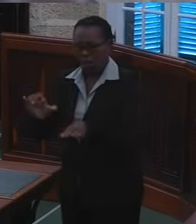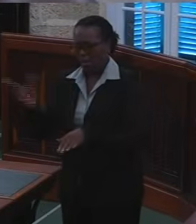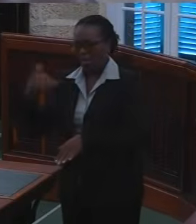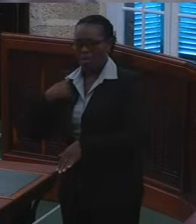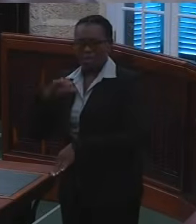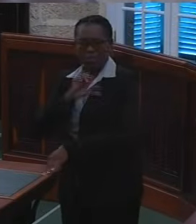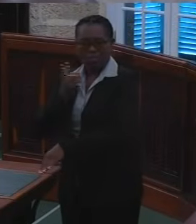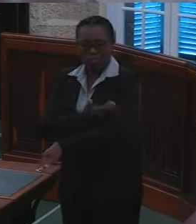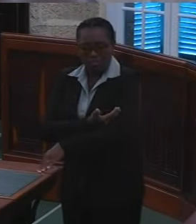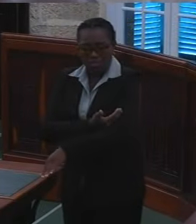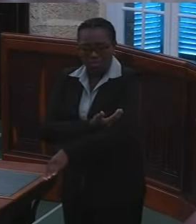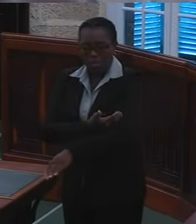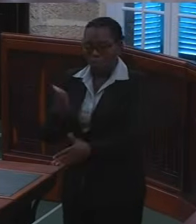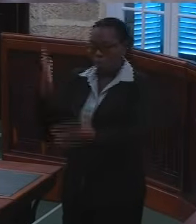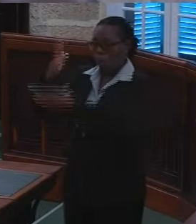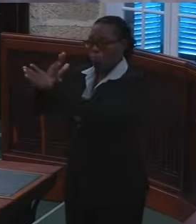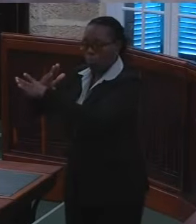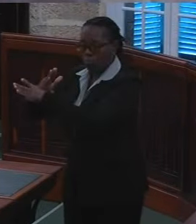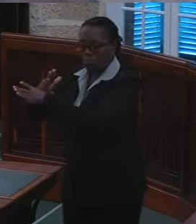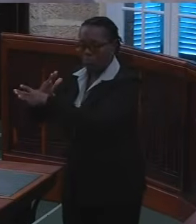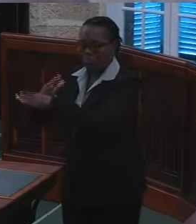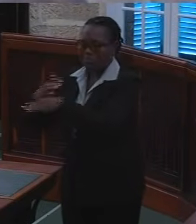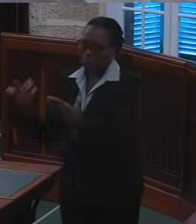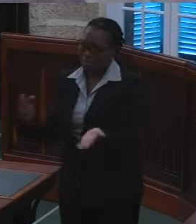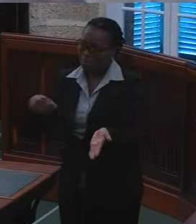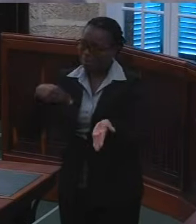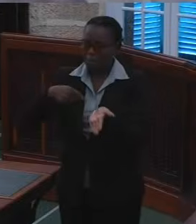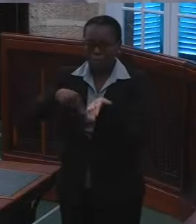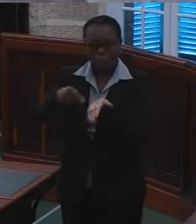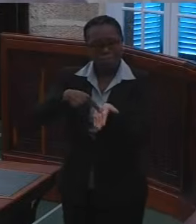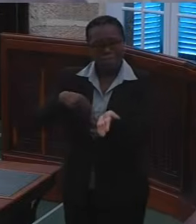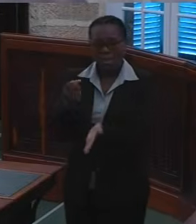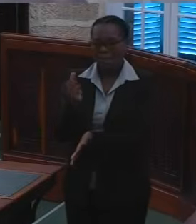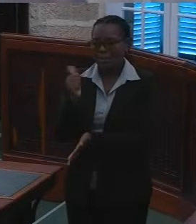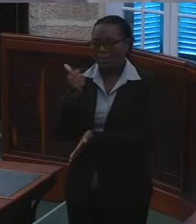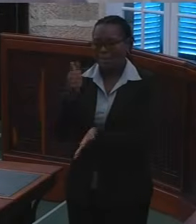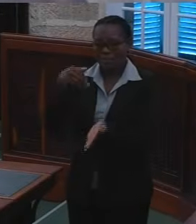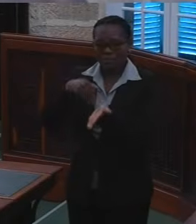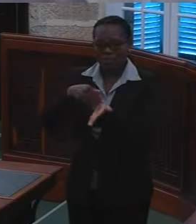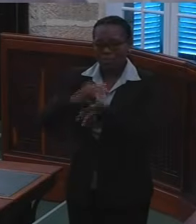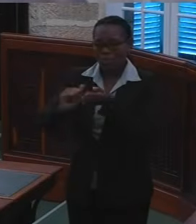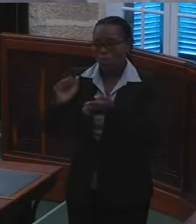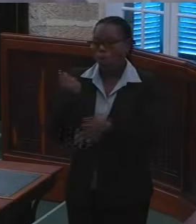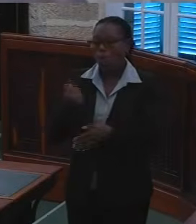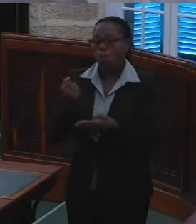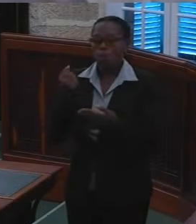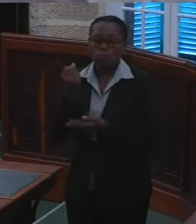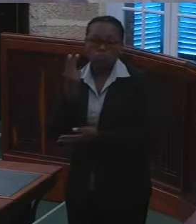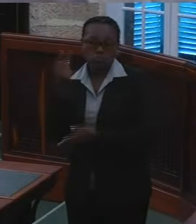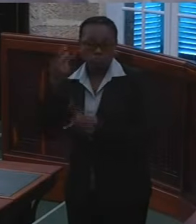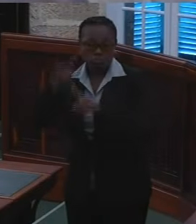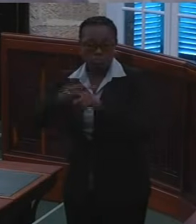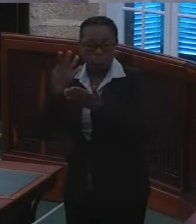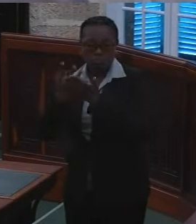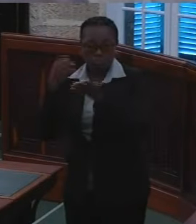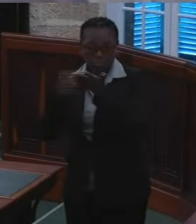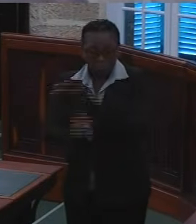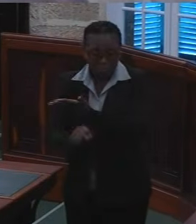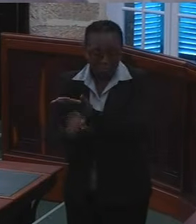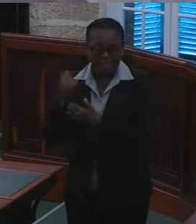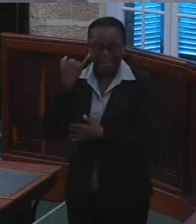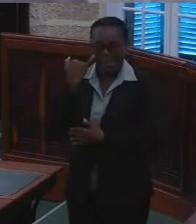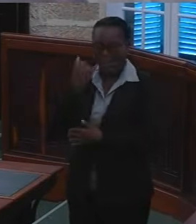of $10,000 or a period of 12 months in prison, or both, if persons are found guilty to